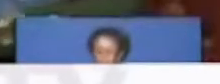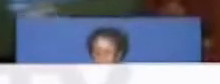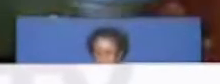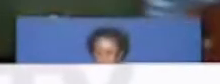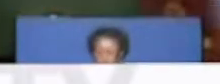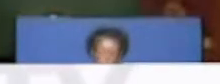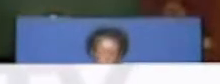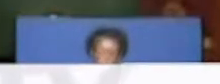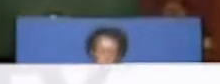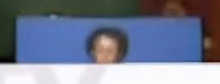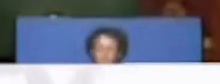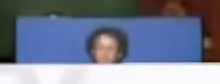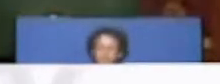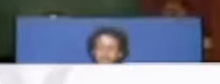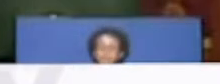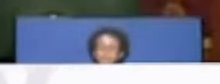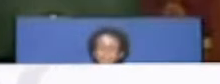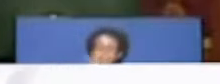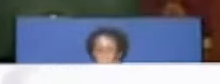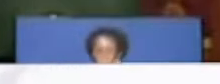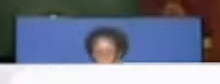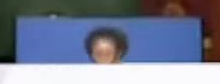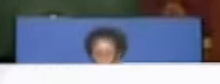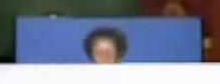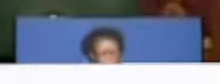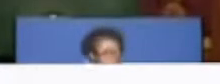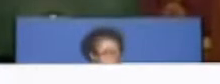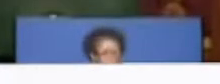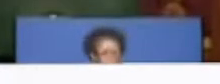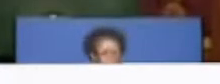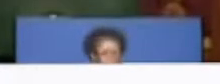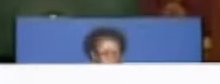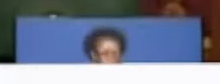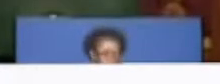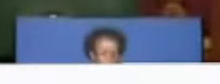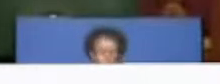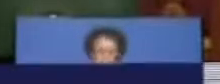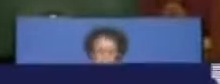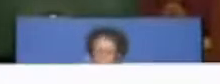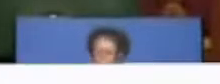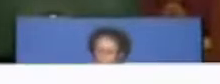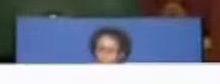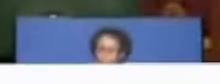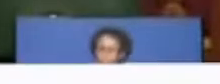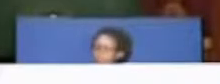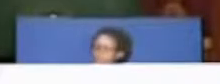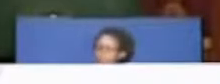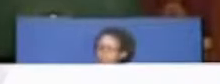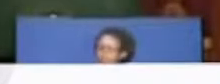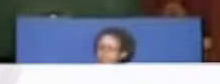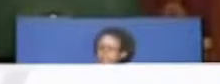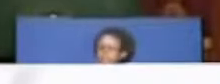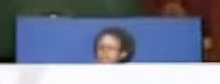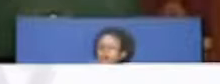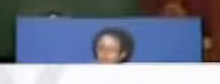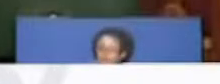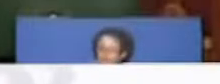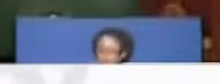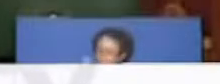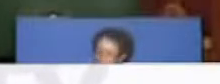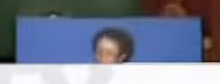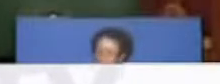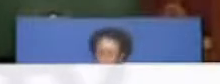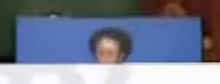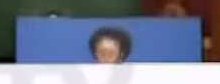deployment plan aiming at vaccinating 10 million adults by June of 2022 and approximately